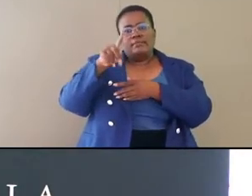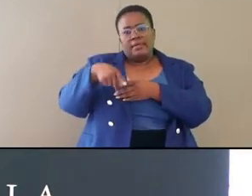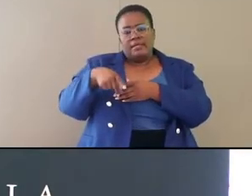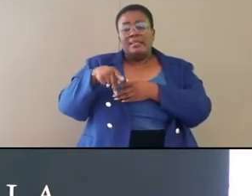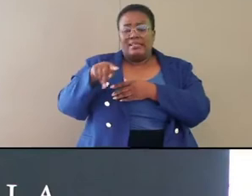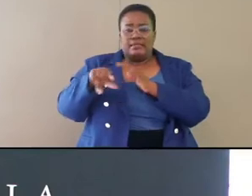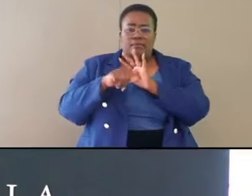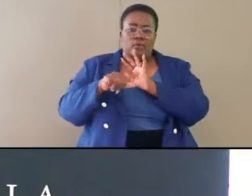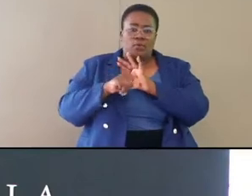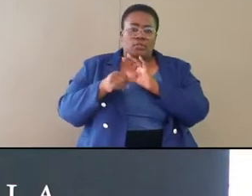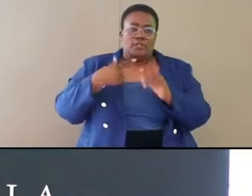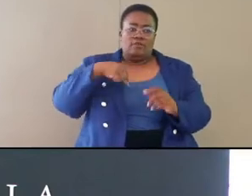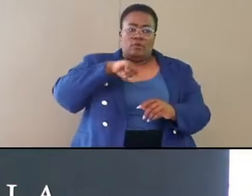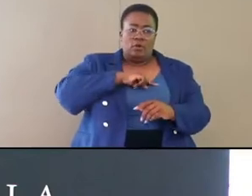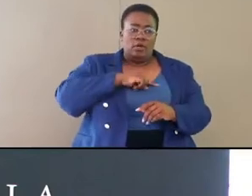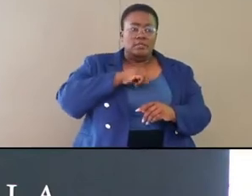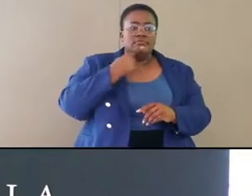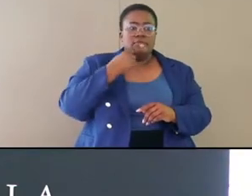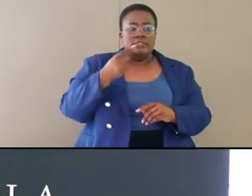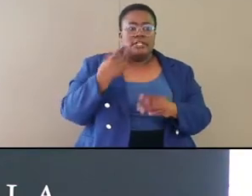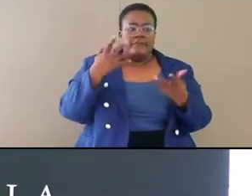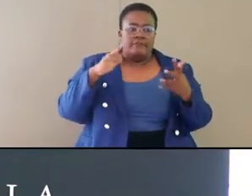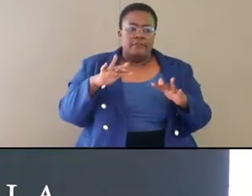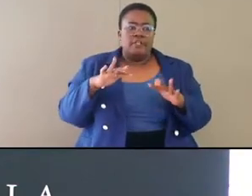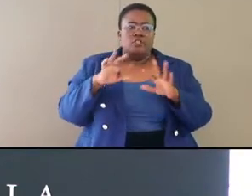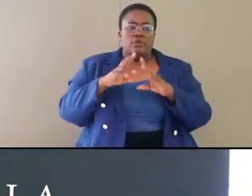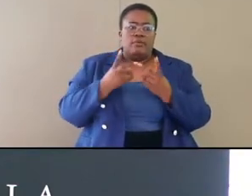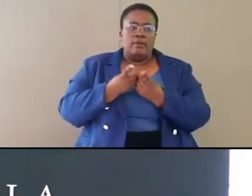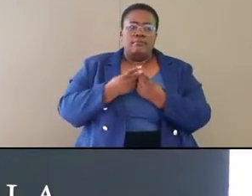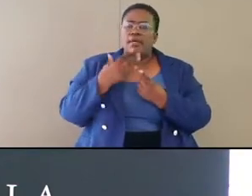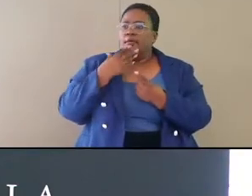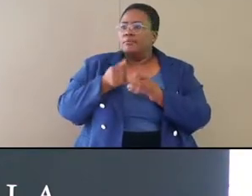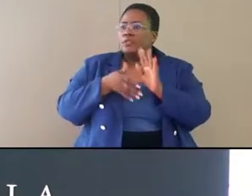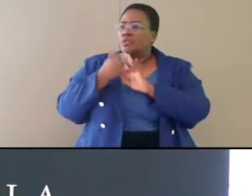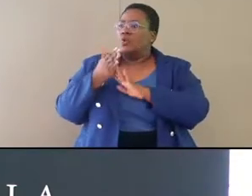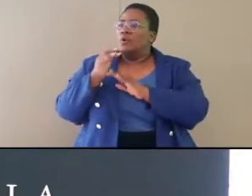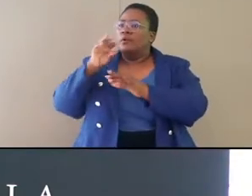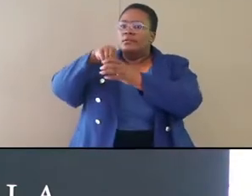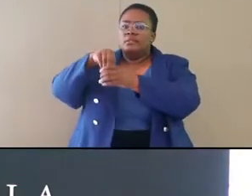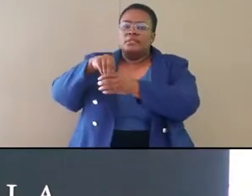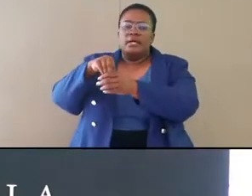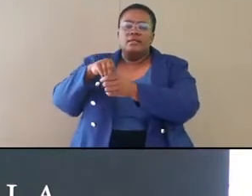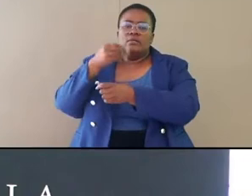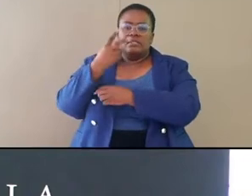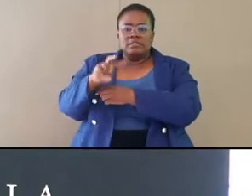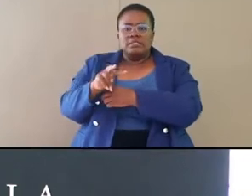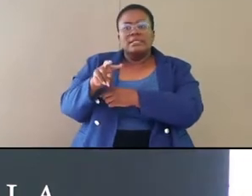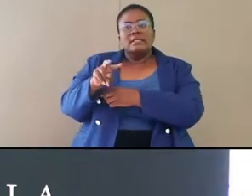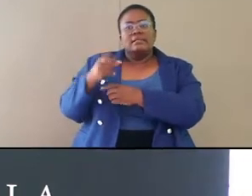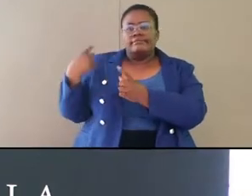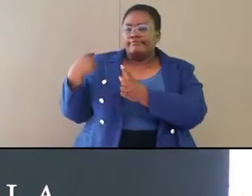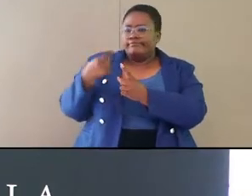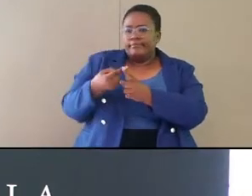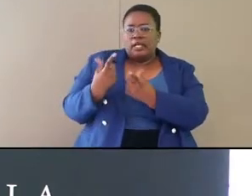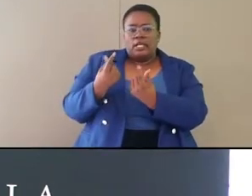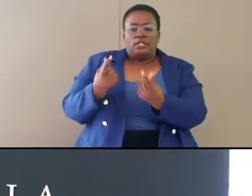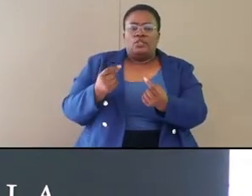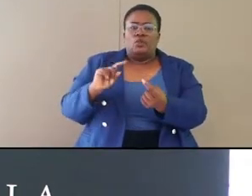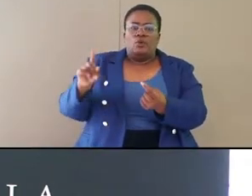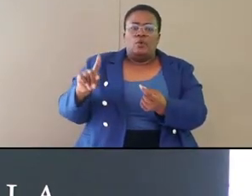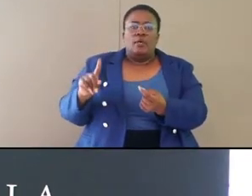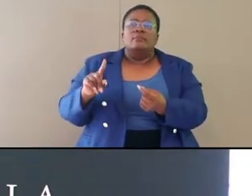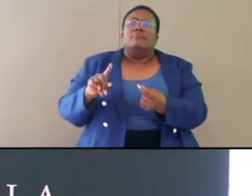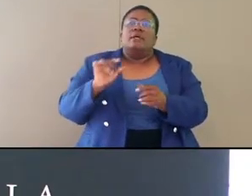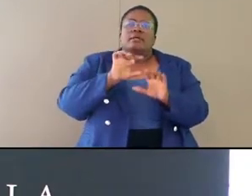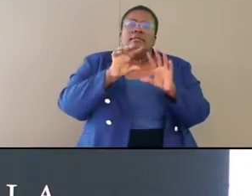critical for us. I've already said to the department, can you go inside there and see what is it that has been done by the Department of